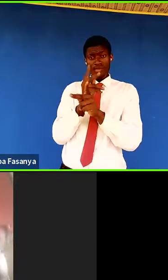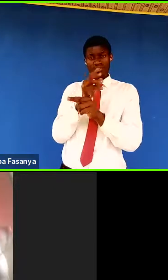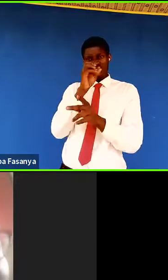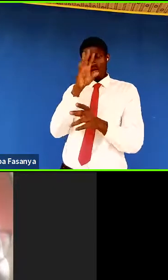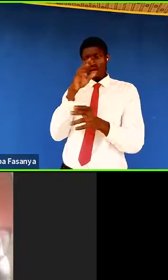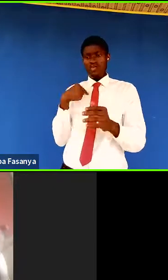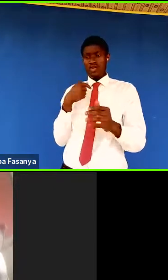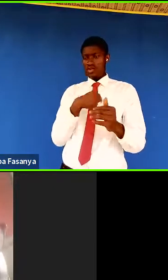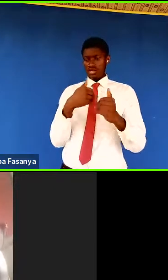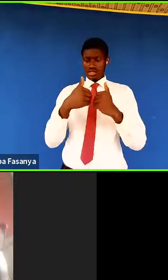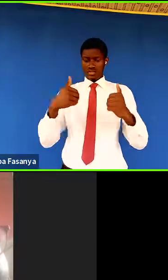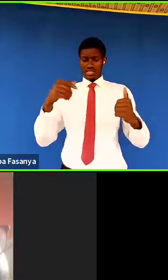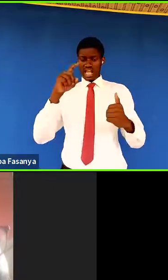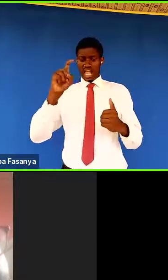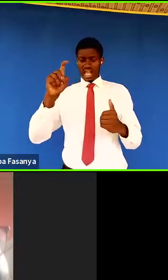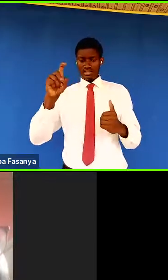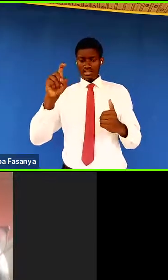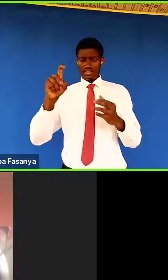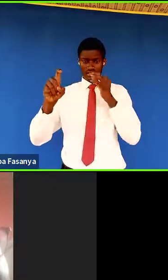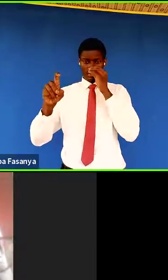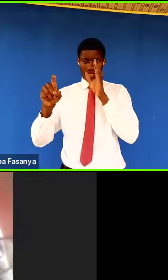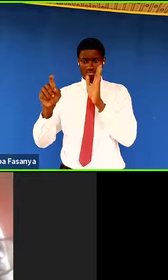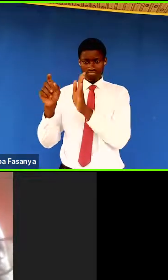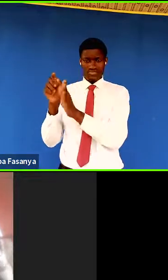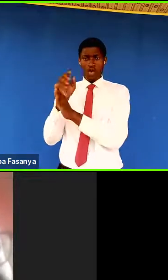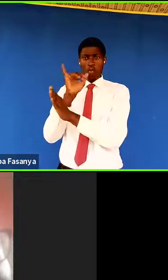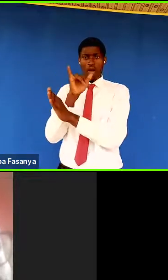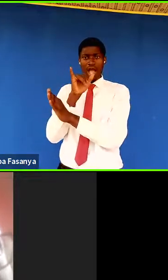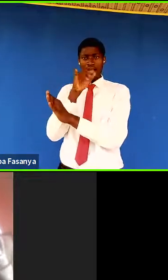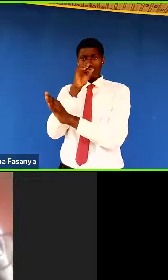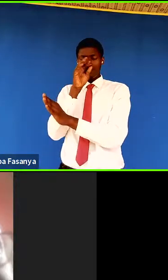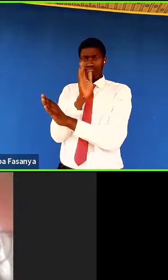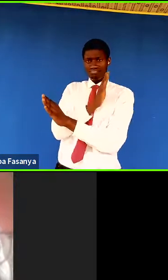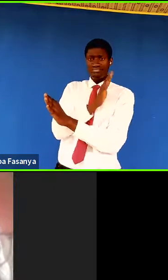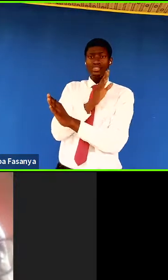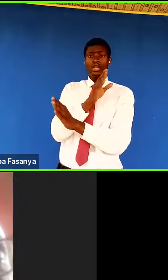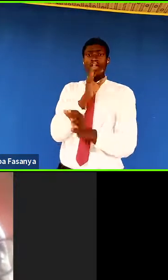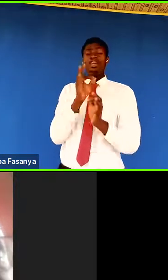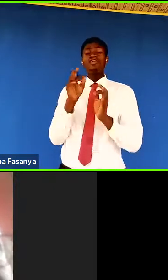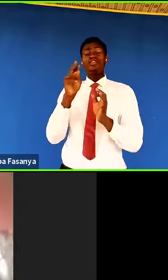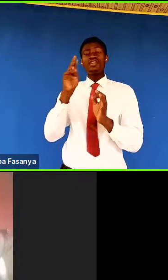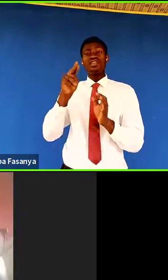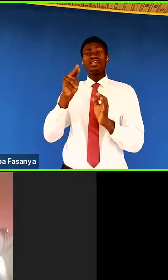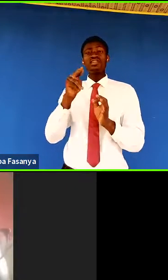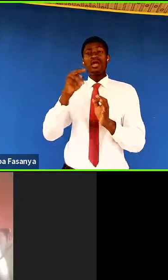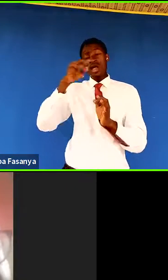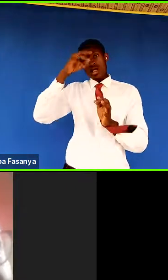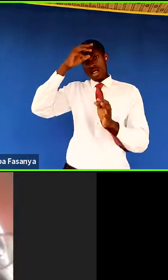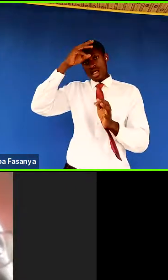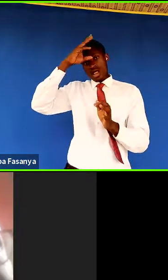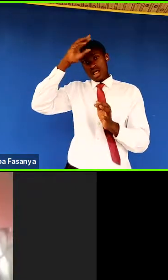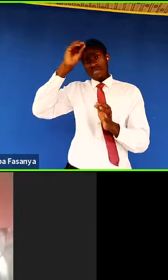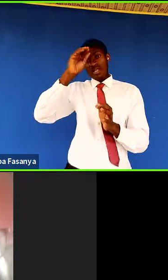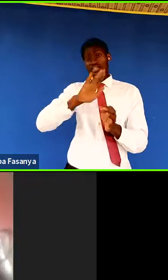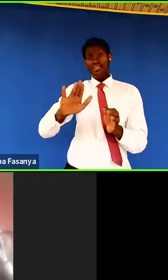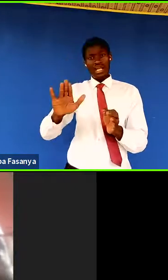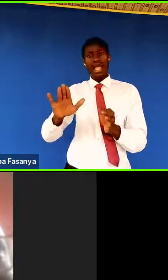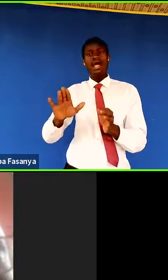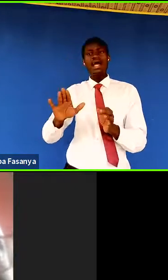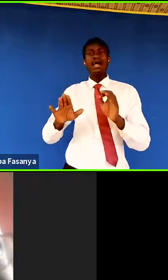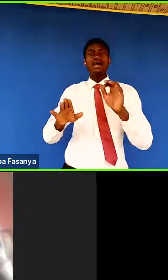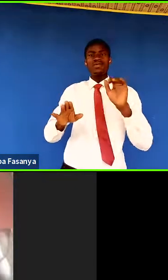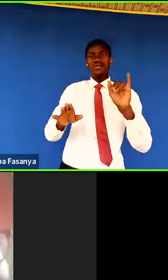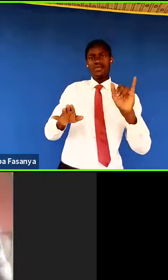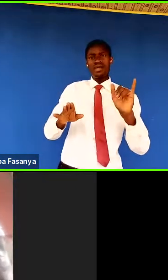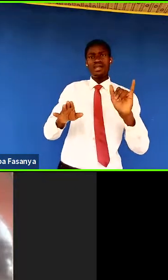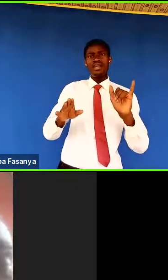Okay, so if you're looking for a male, it is the Y sperms that will be used, and if you're looking for a female, it will be the X